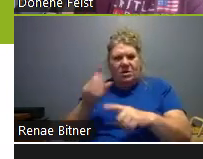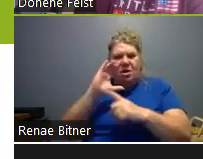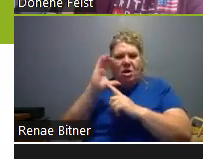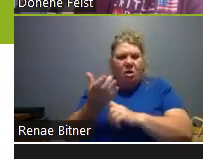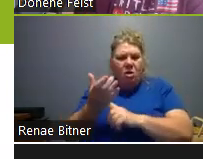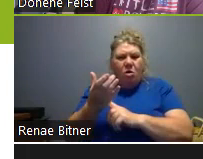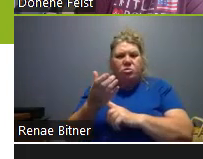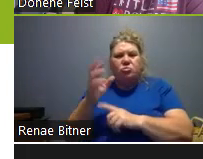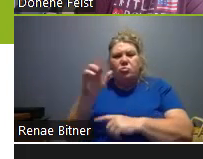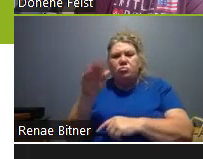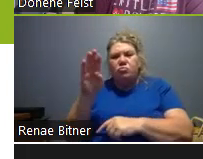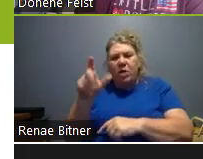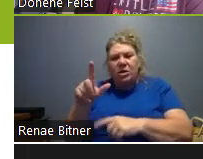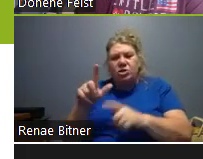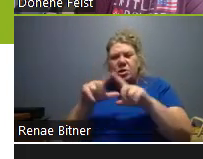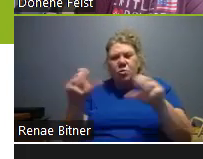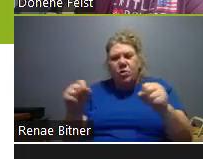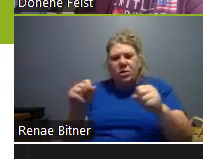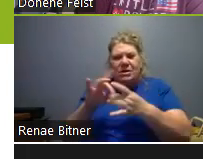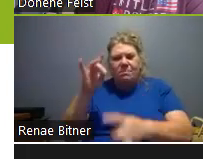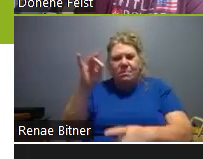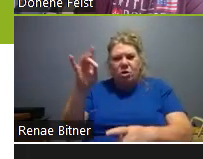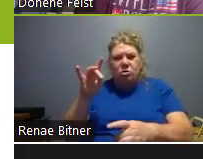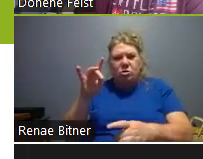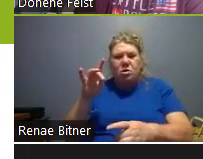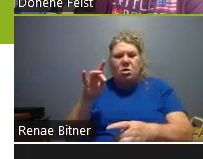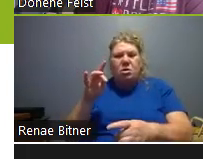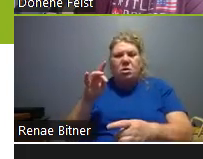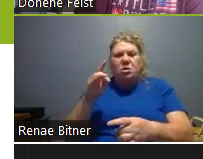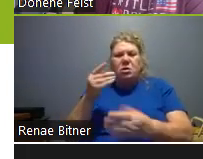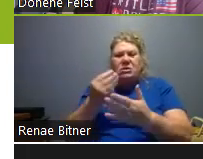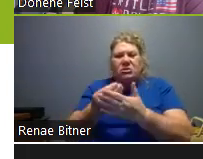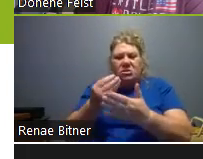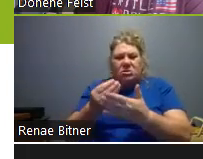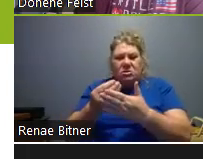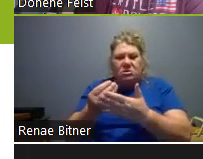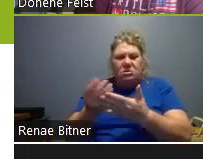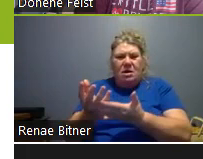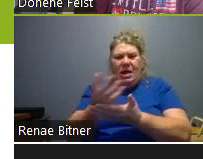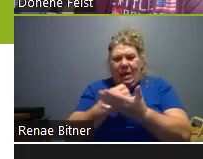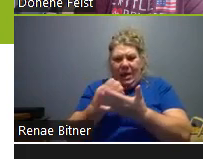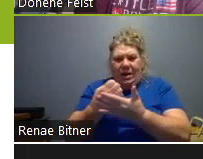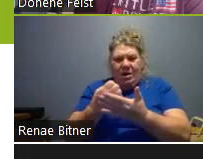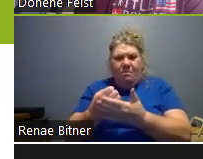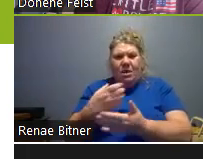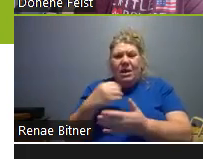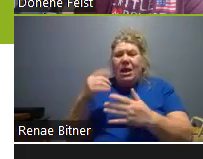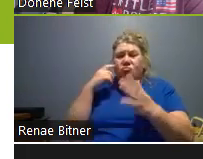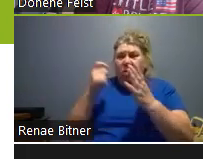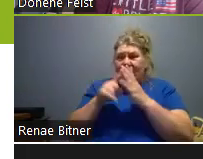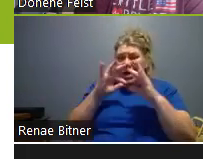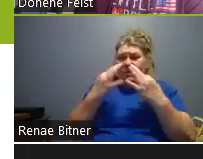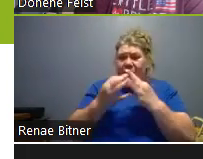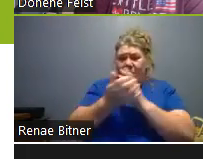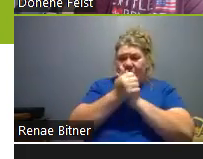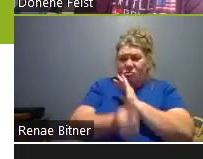racial, linguistic, spiritual, and socioeconomic, and really recognize the family's strengths and the different approaches that